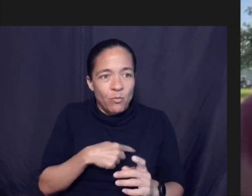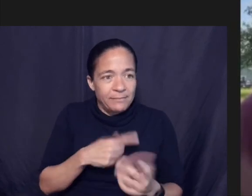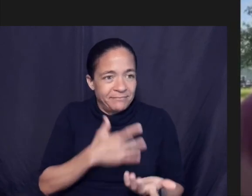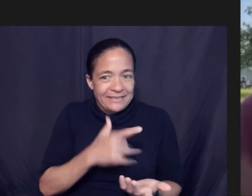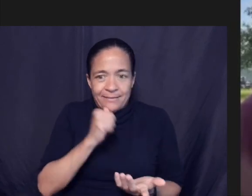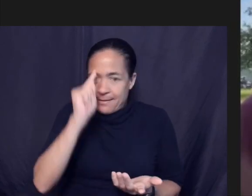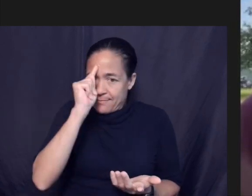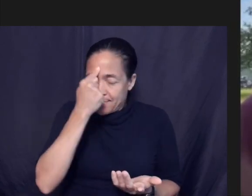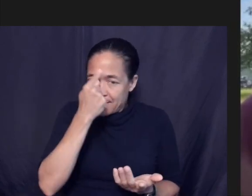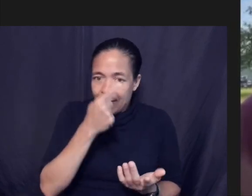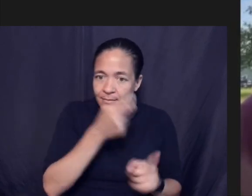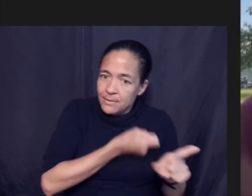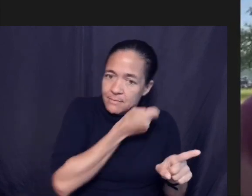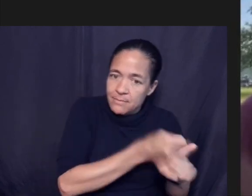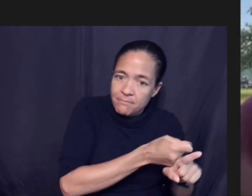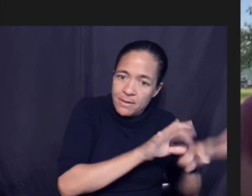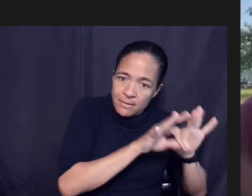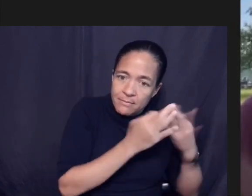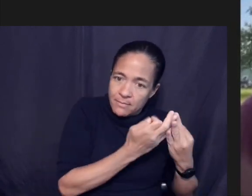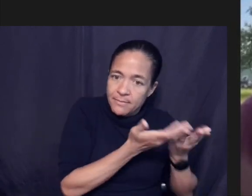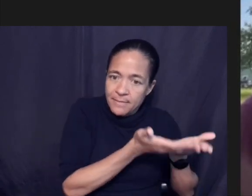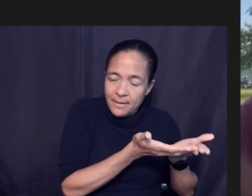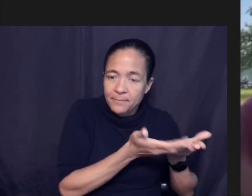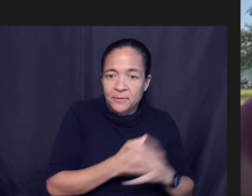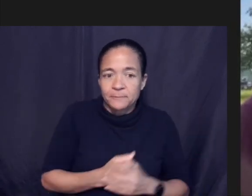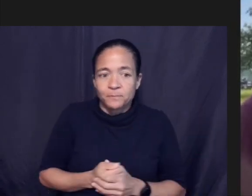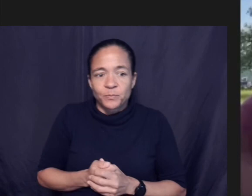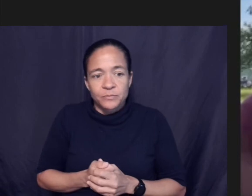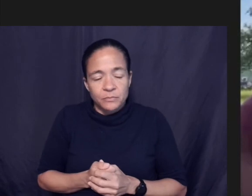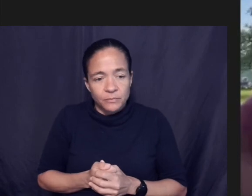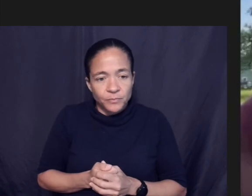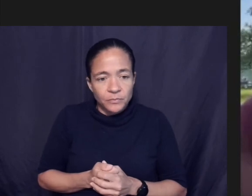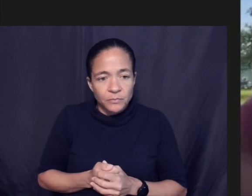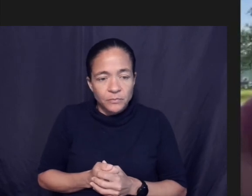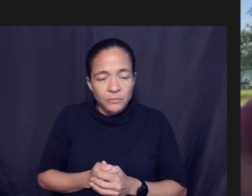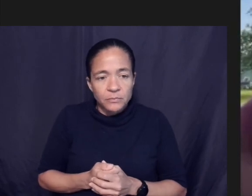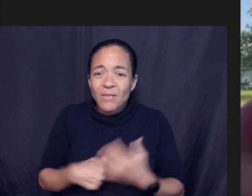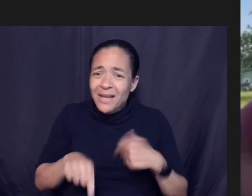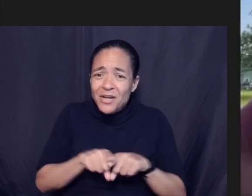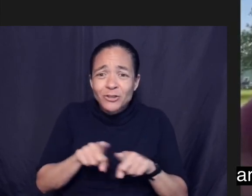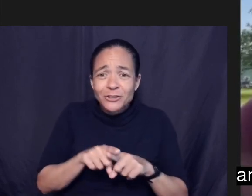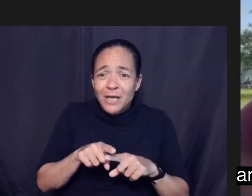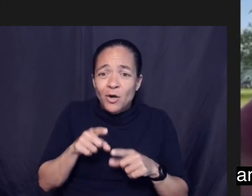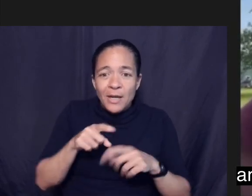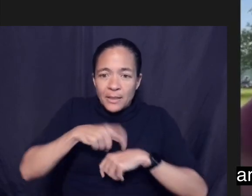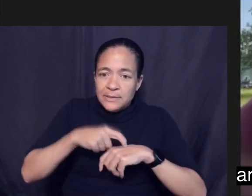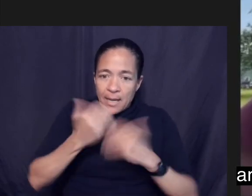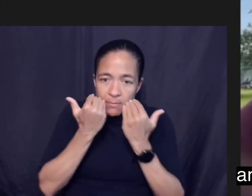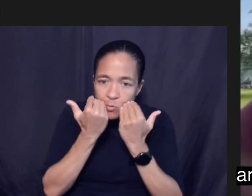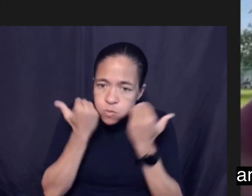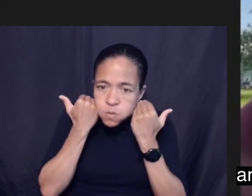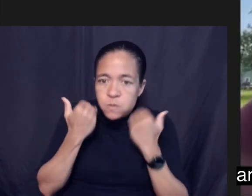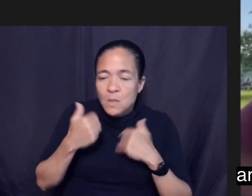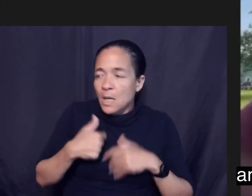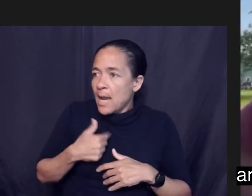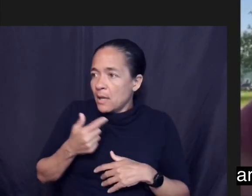nobody tends to think about. And the time to spend like calling about this and sitting in lines and make sure you have every